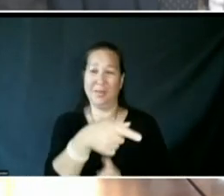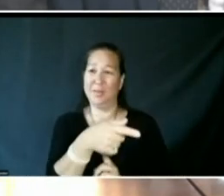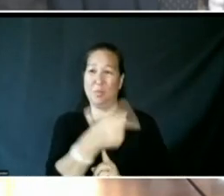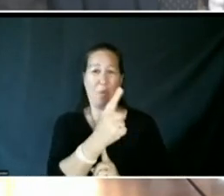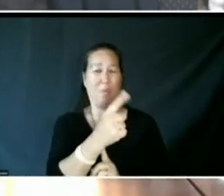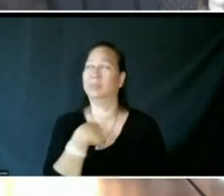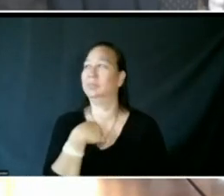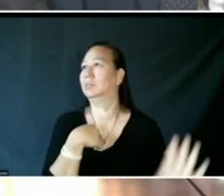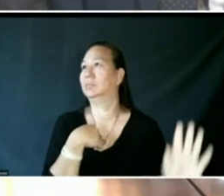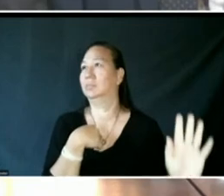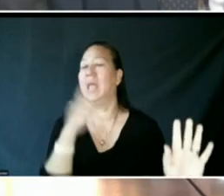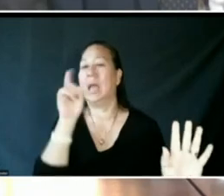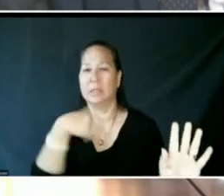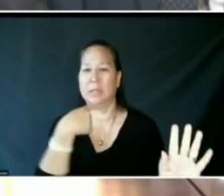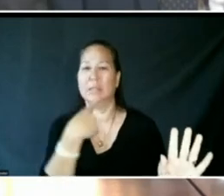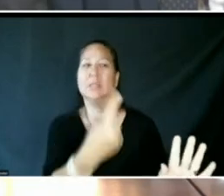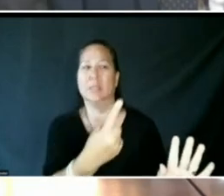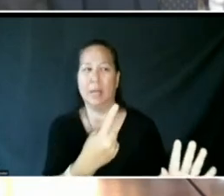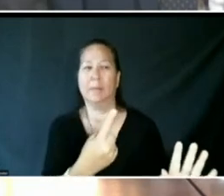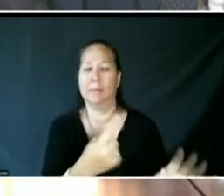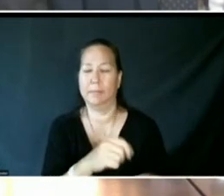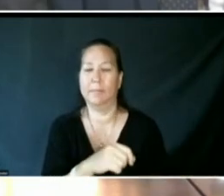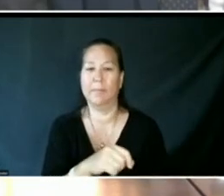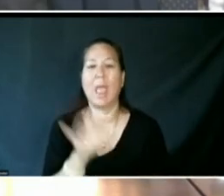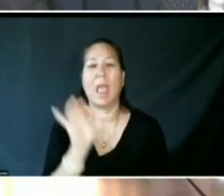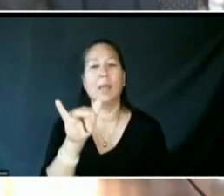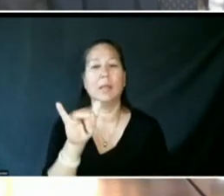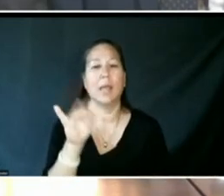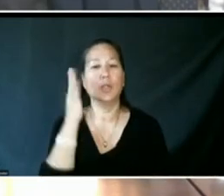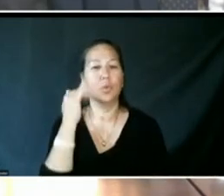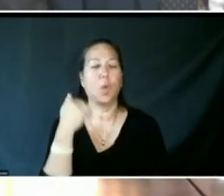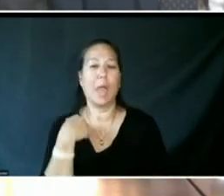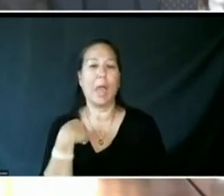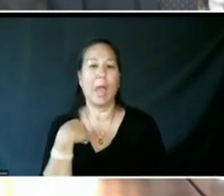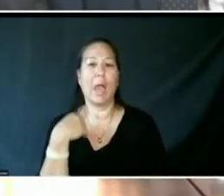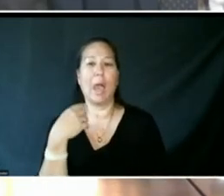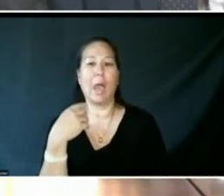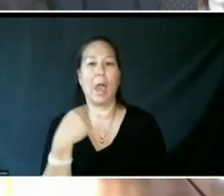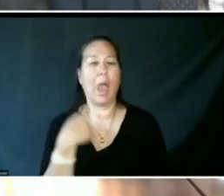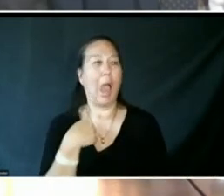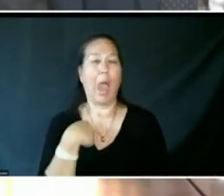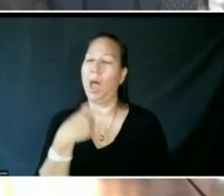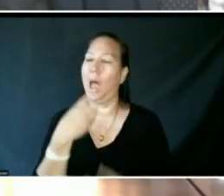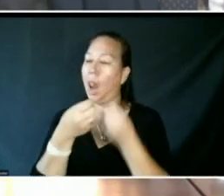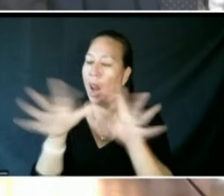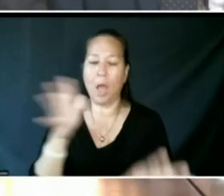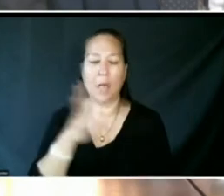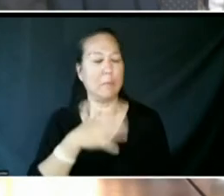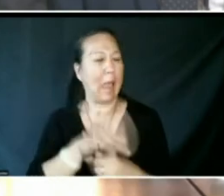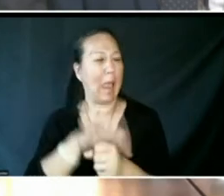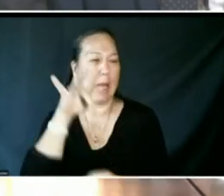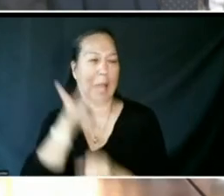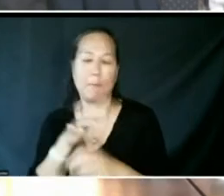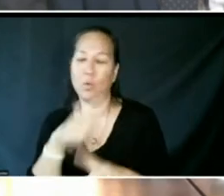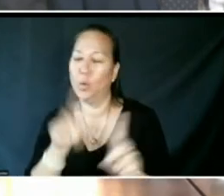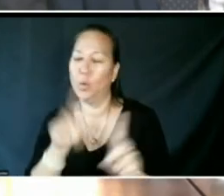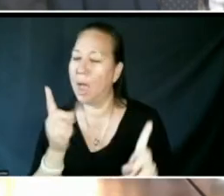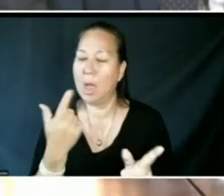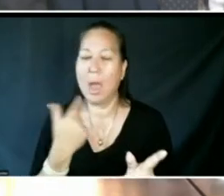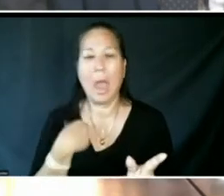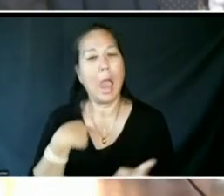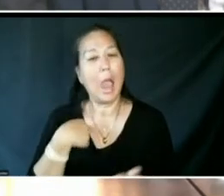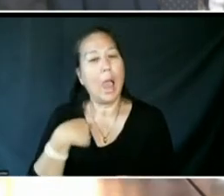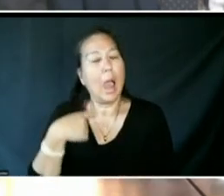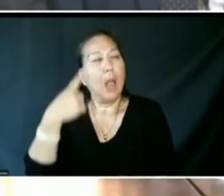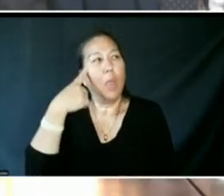that's what prompted me to do what I did. I lost my temper, but it seemed necessary at the